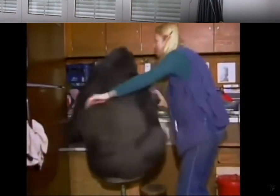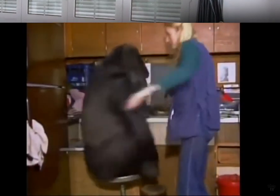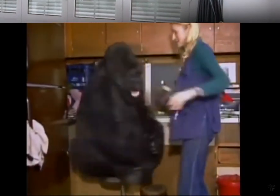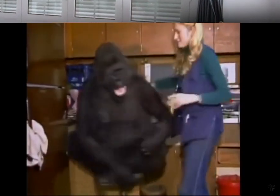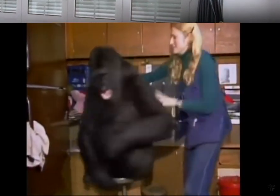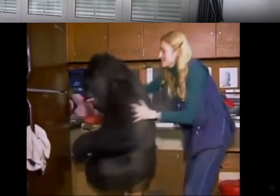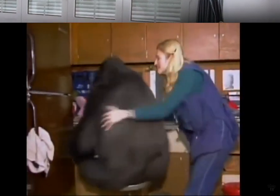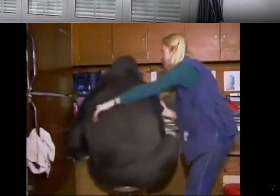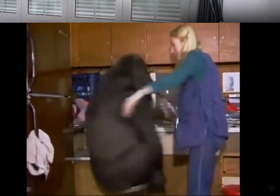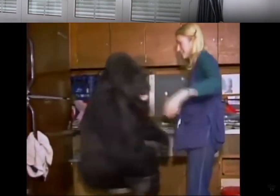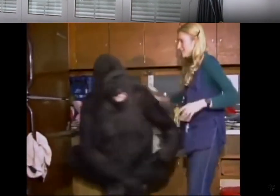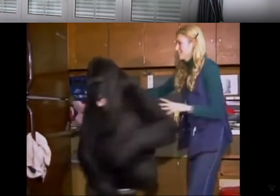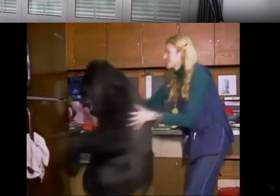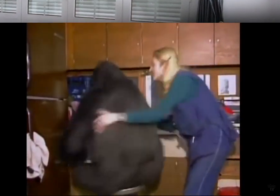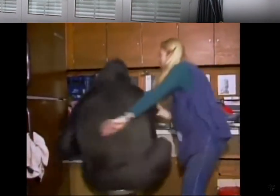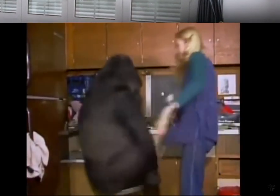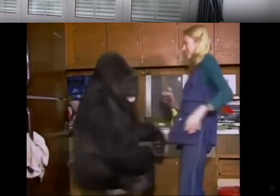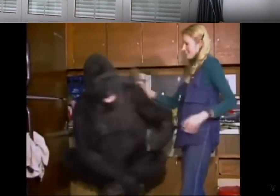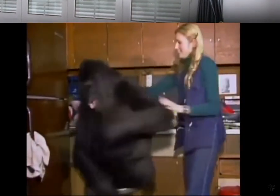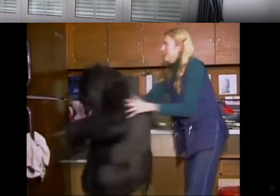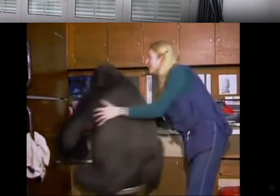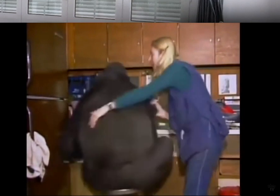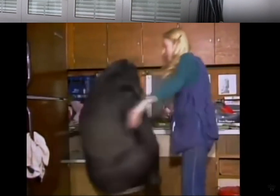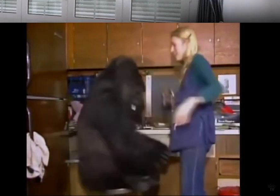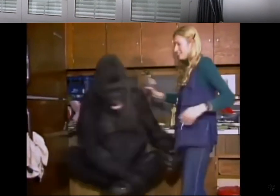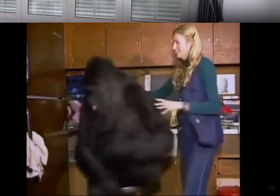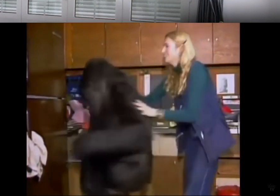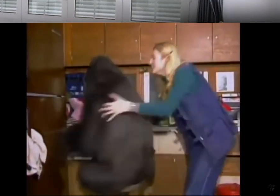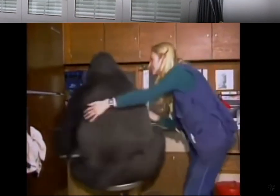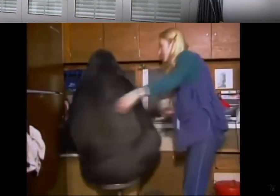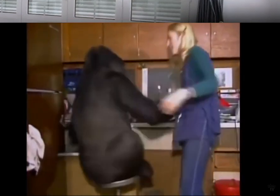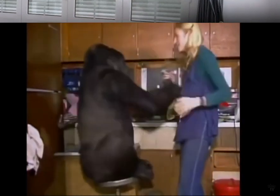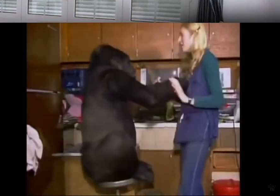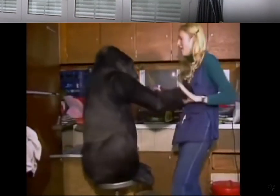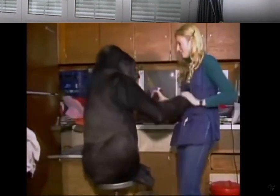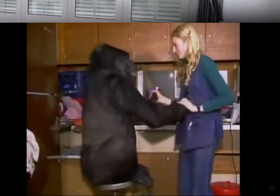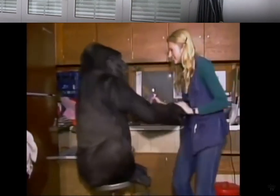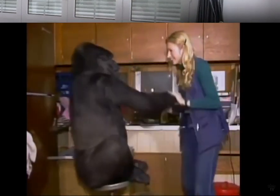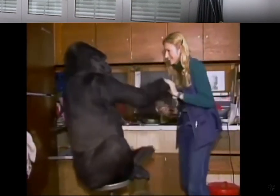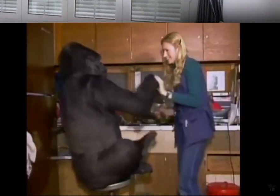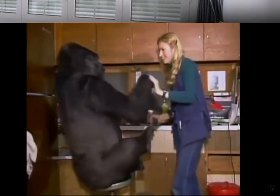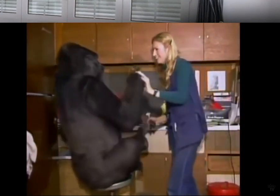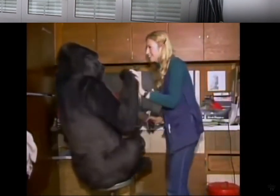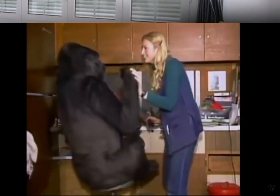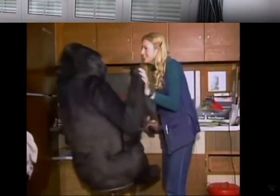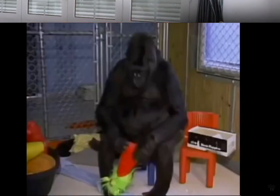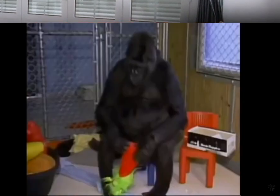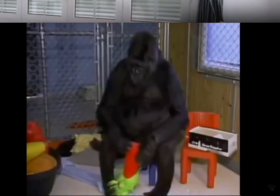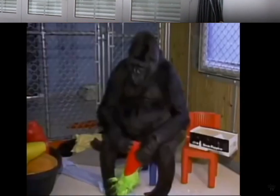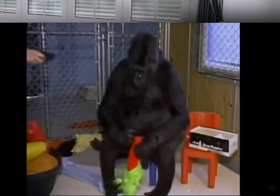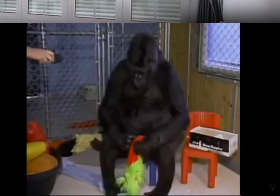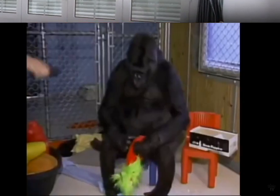A really quick spin, and then once you're good and dizzy, so pure, send you off. Oh,